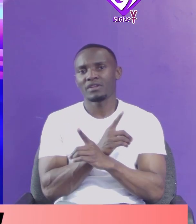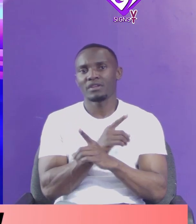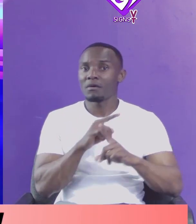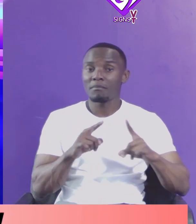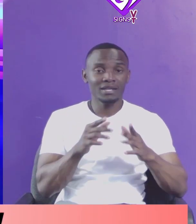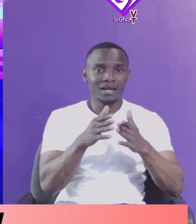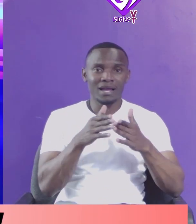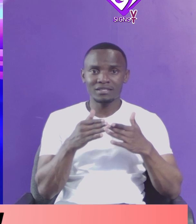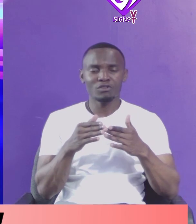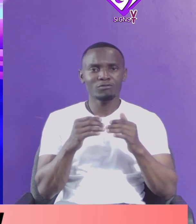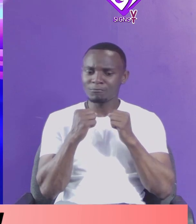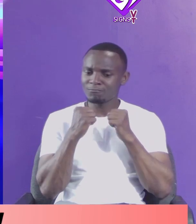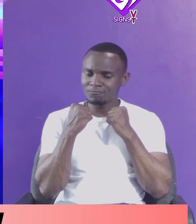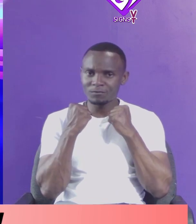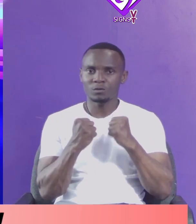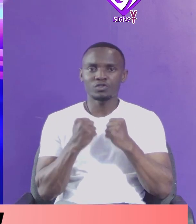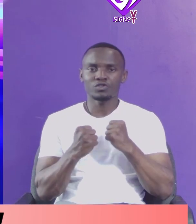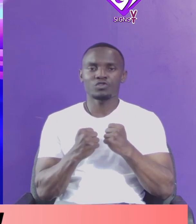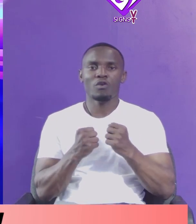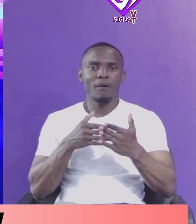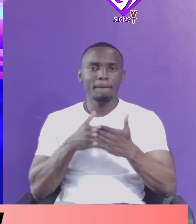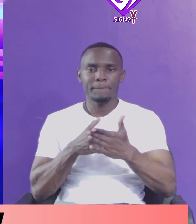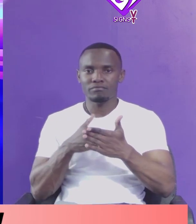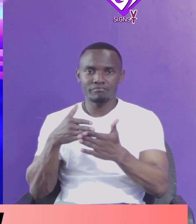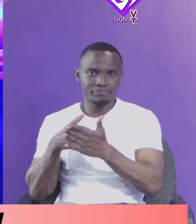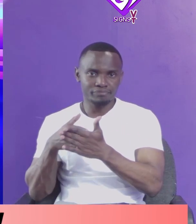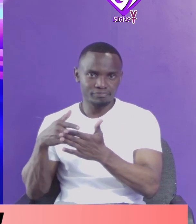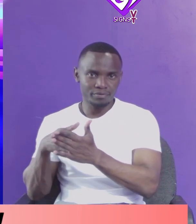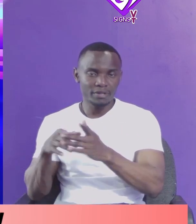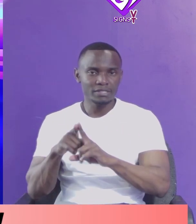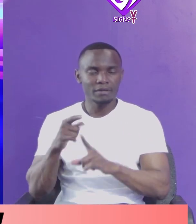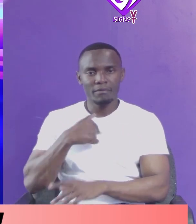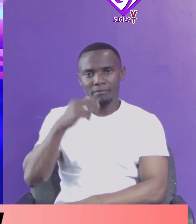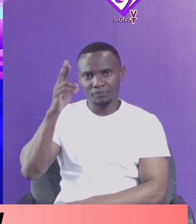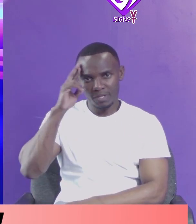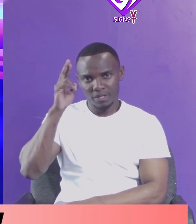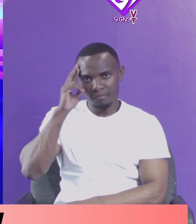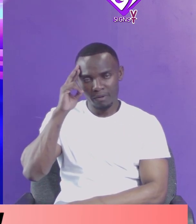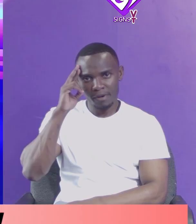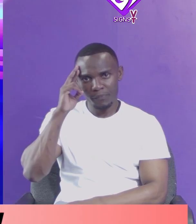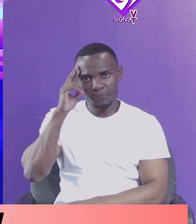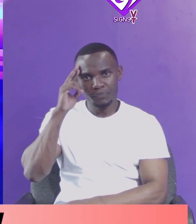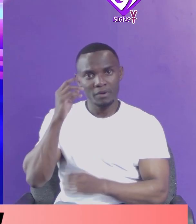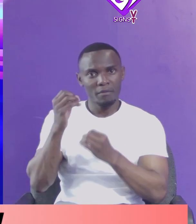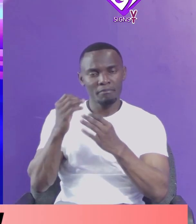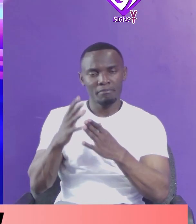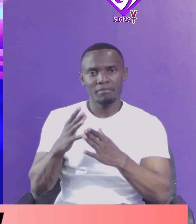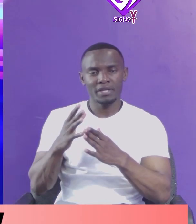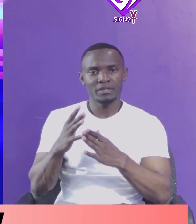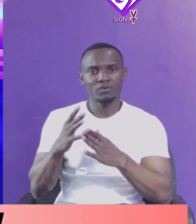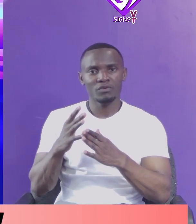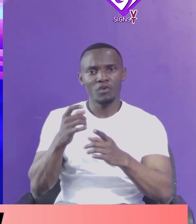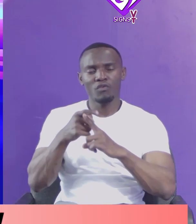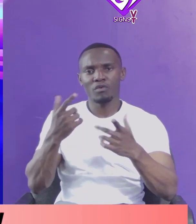rock solid and compact. Right. So and I remember that most of the position they actually had was going in from the back line, playing in